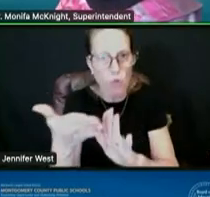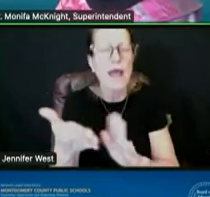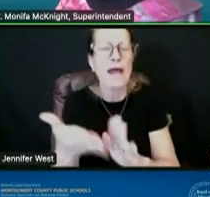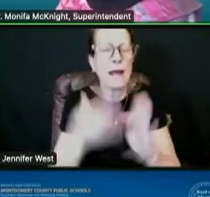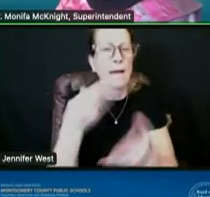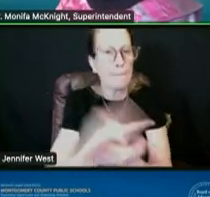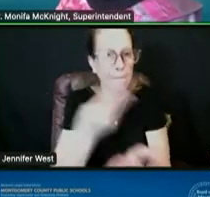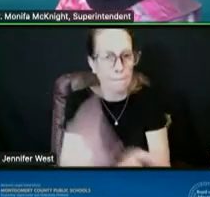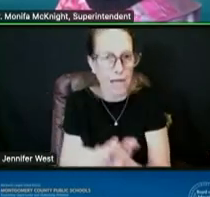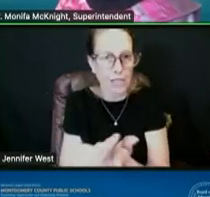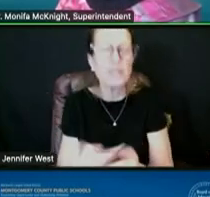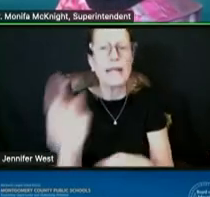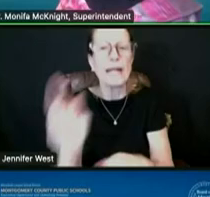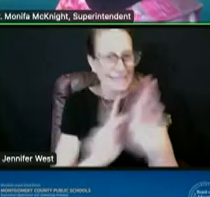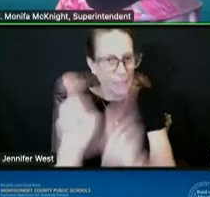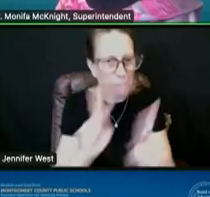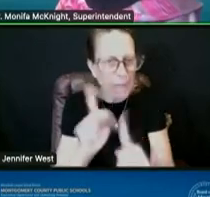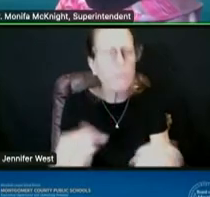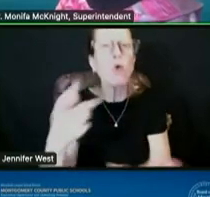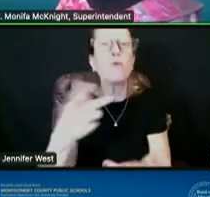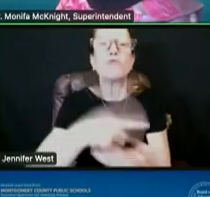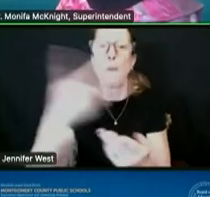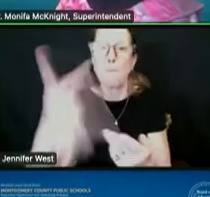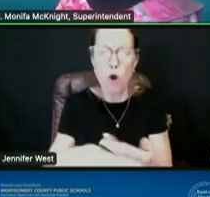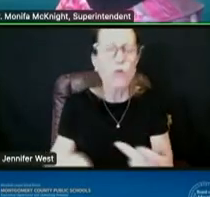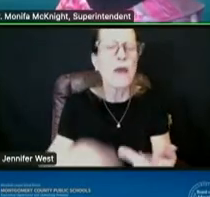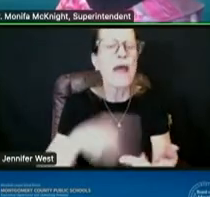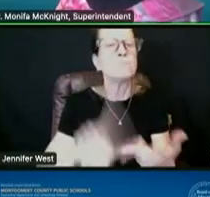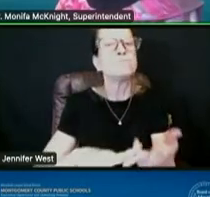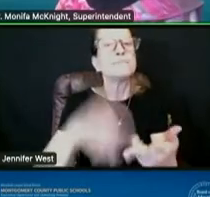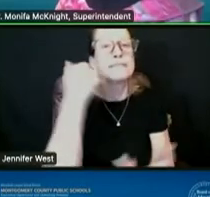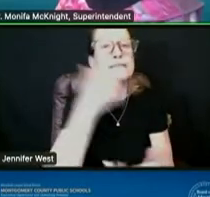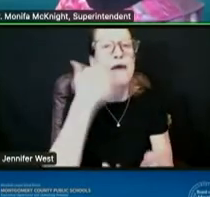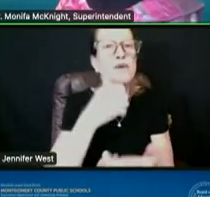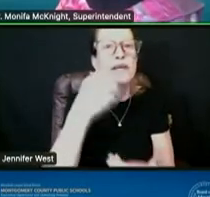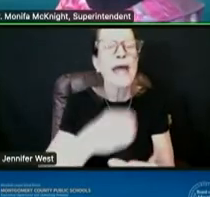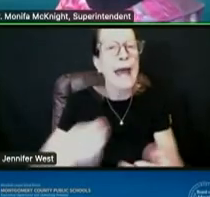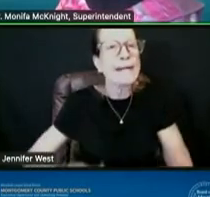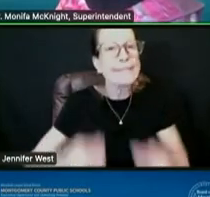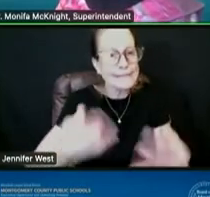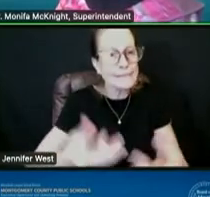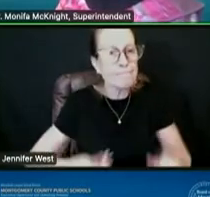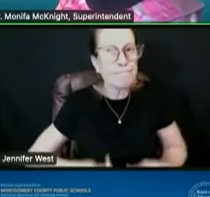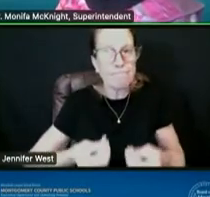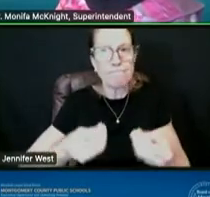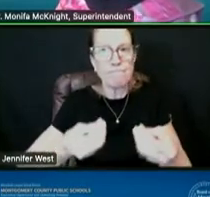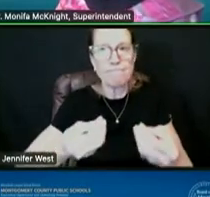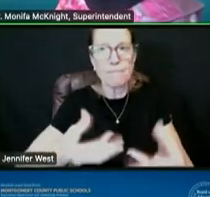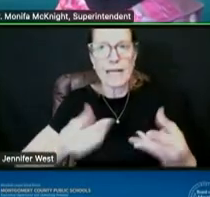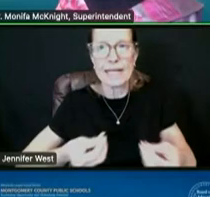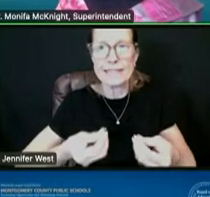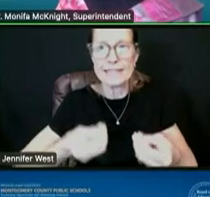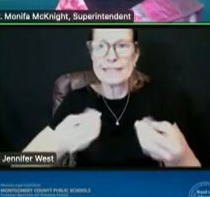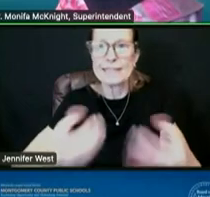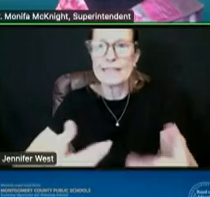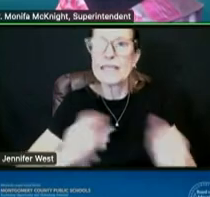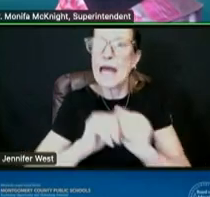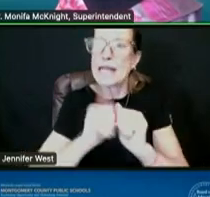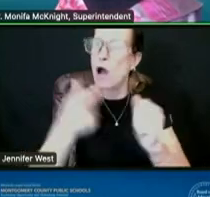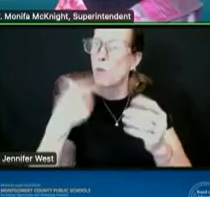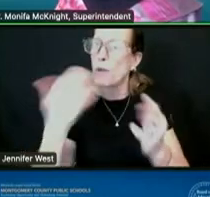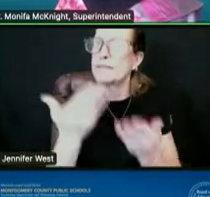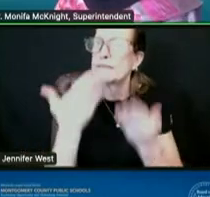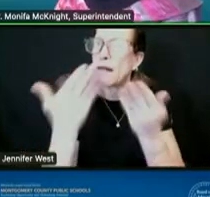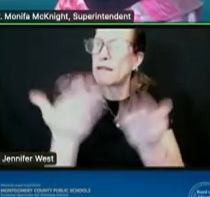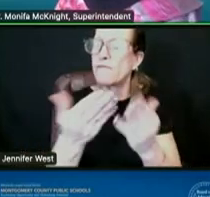people, our programs, our day-to-day expenses, and what it takes to deliver instruction and programs and